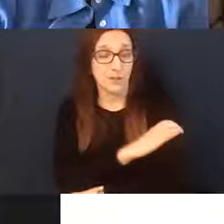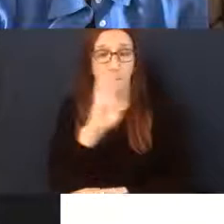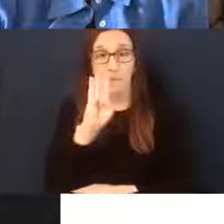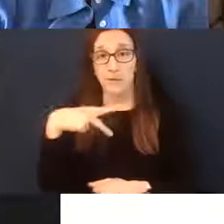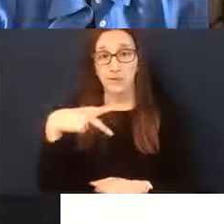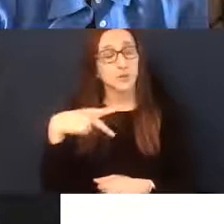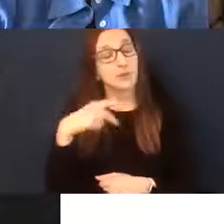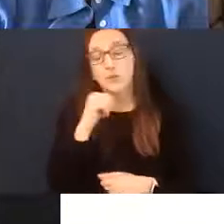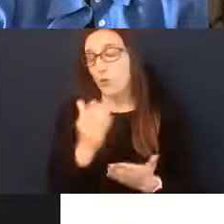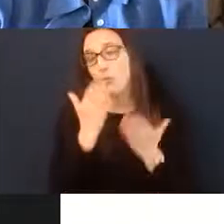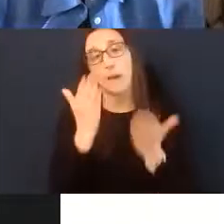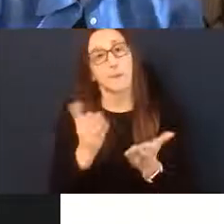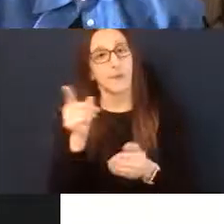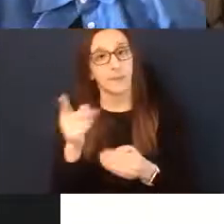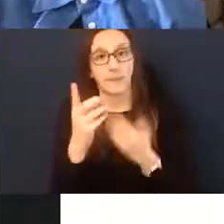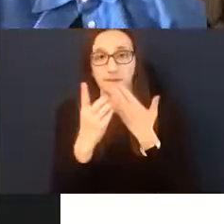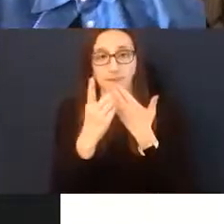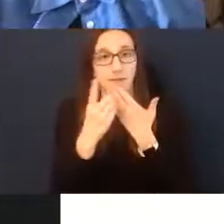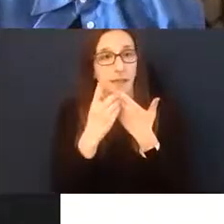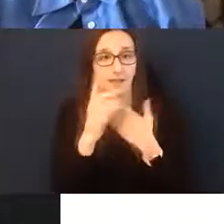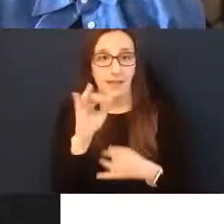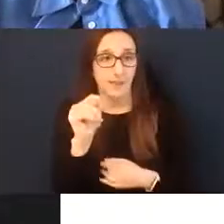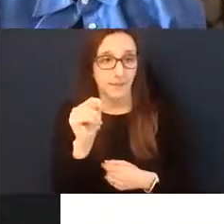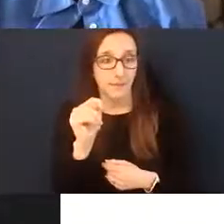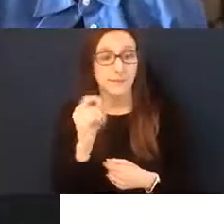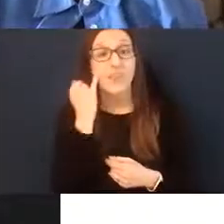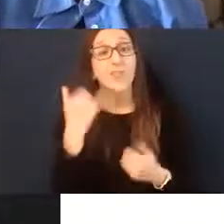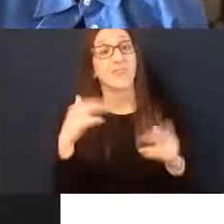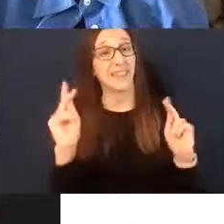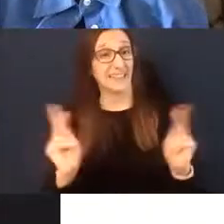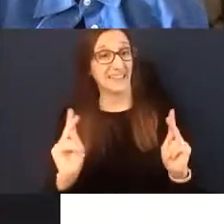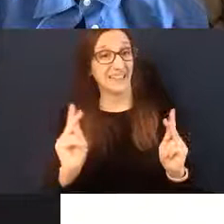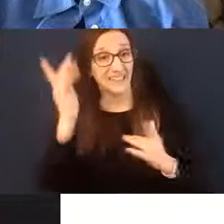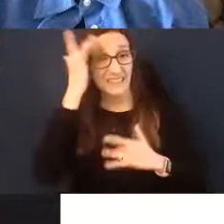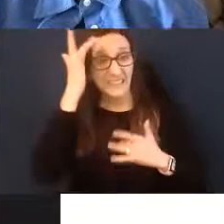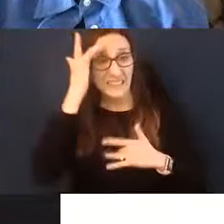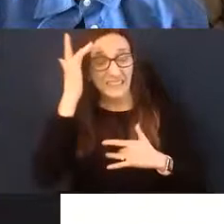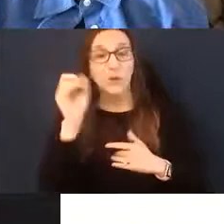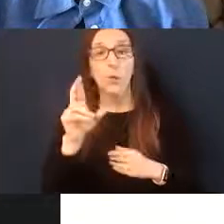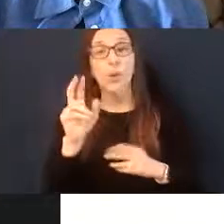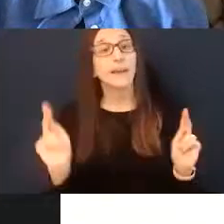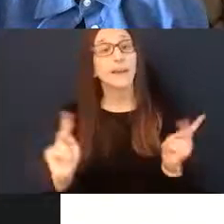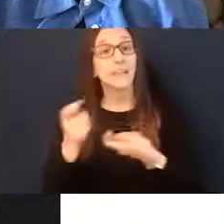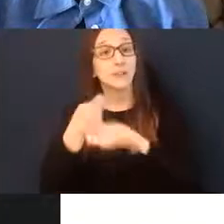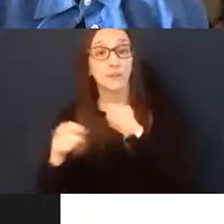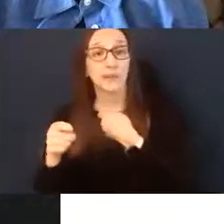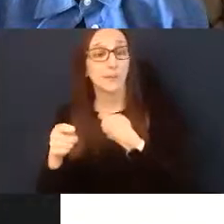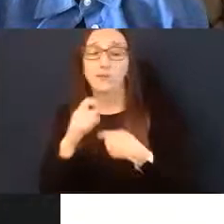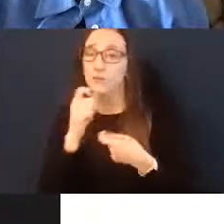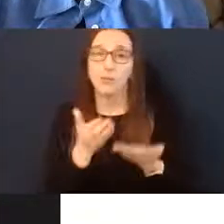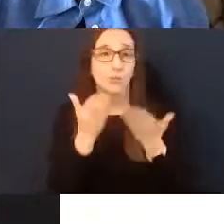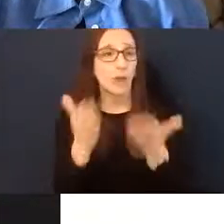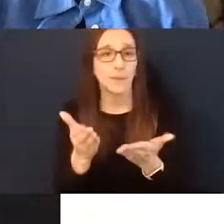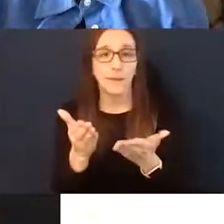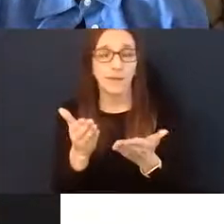be recommended for you. Also, people who have renal disease or have had a kidney transplant, it's really not recommended for you to be on